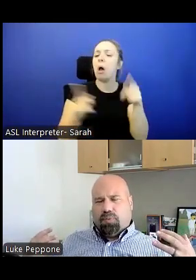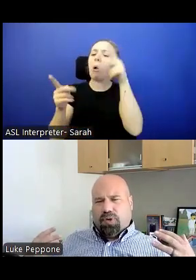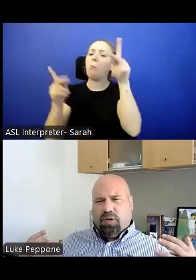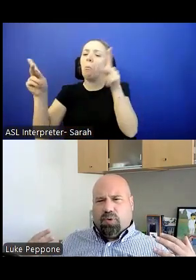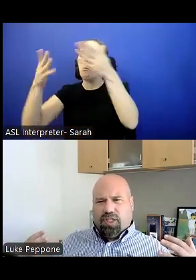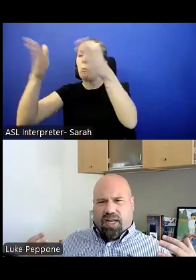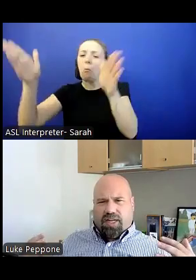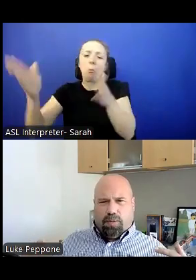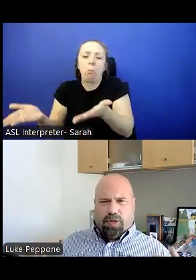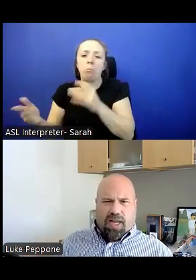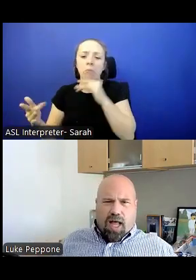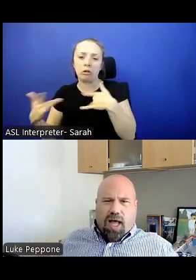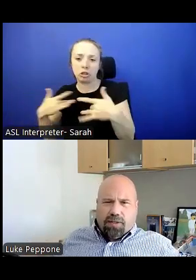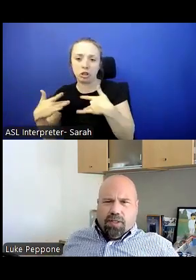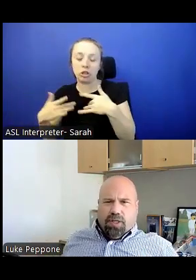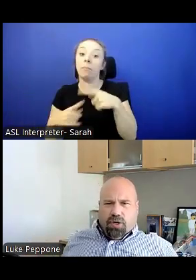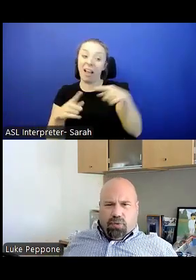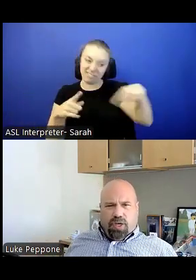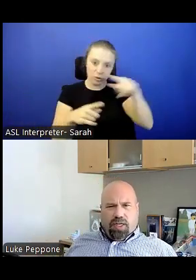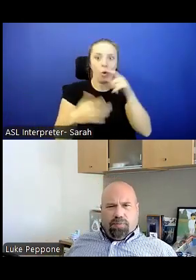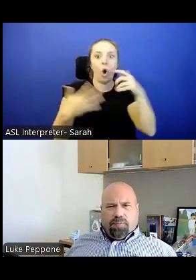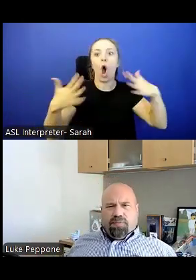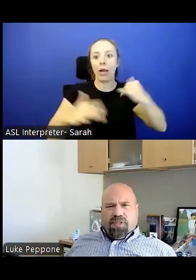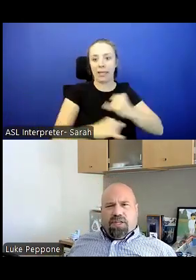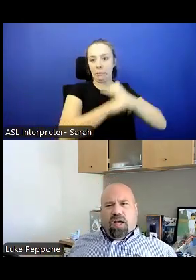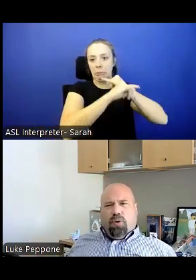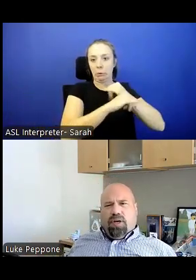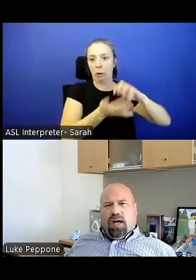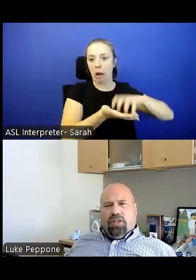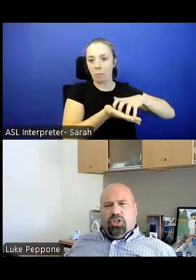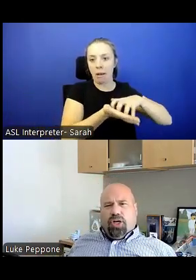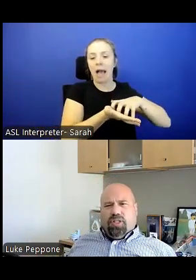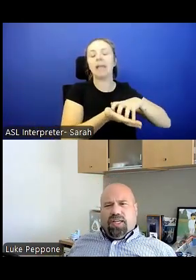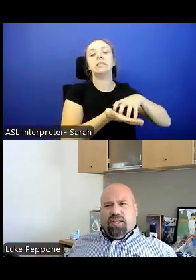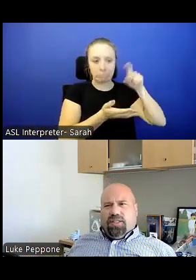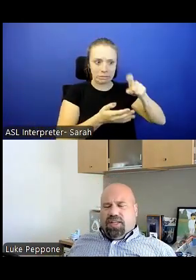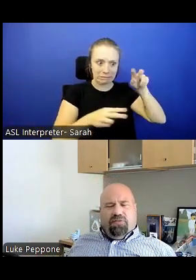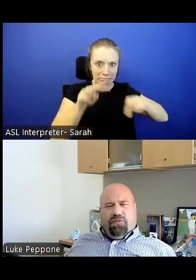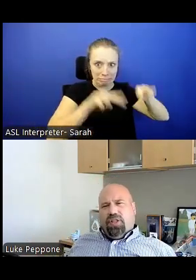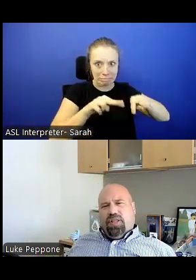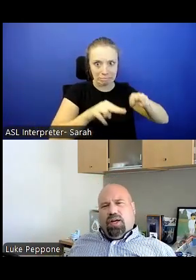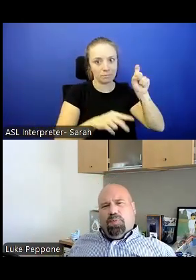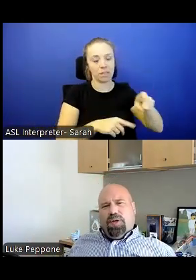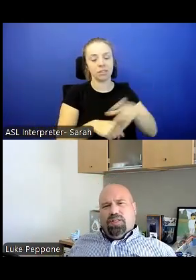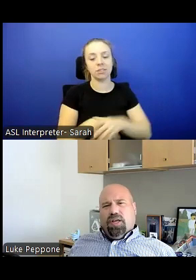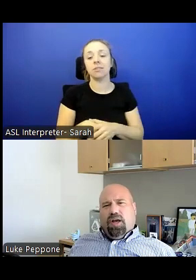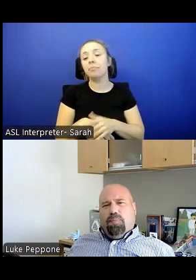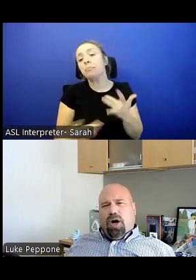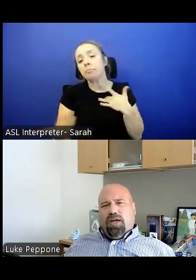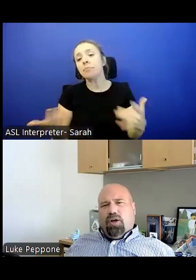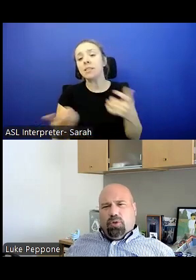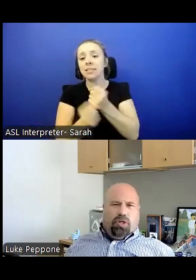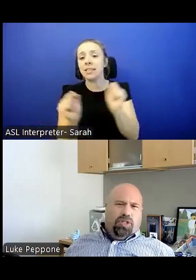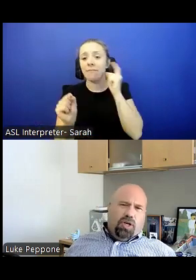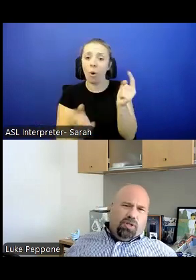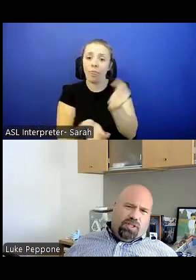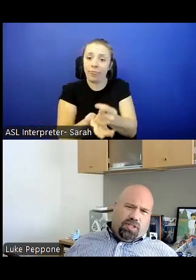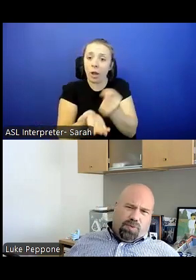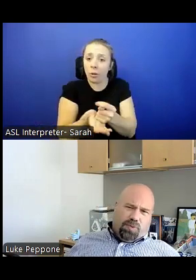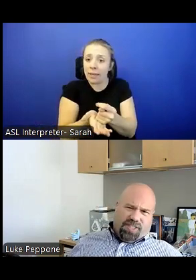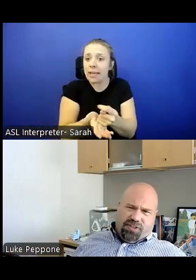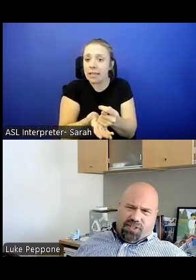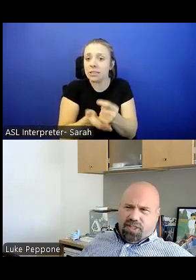something that we really got to keep an eye on. Okay. Now, generally safe with the therapies, but older